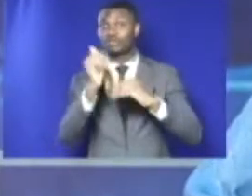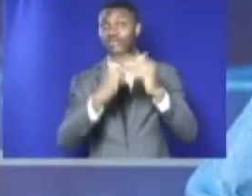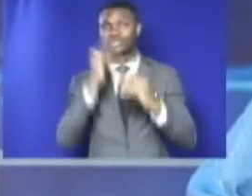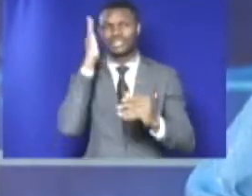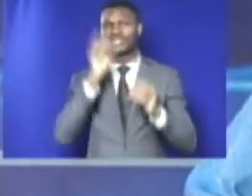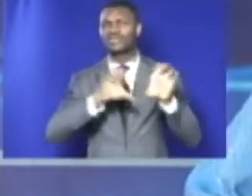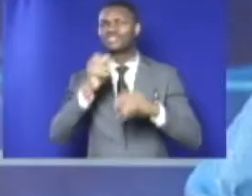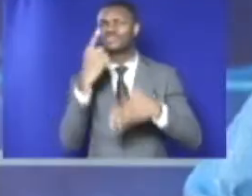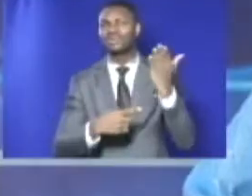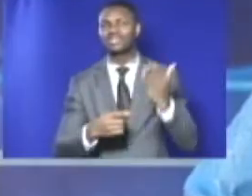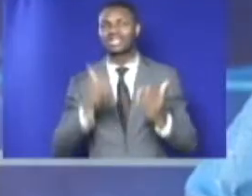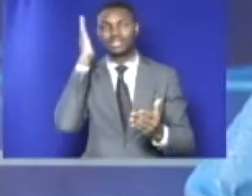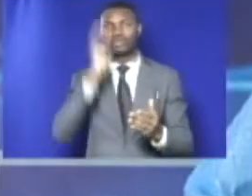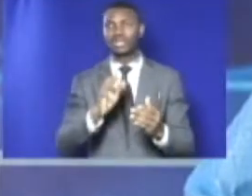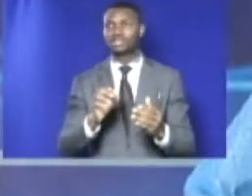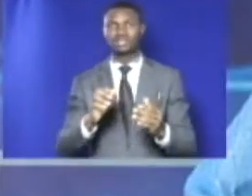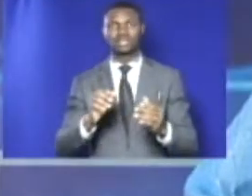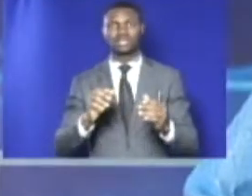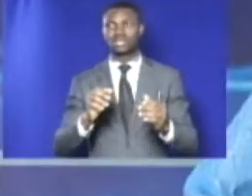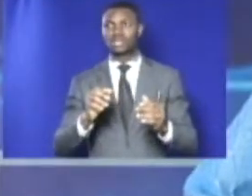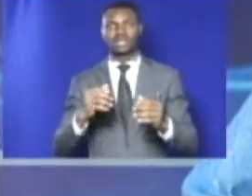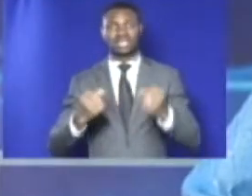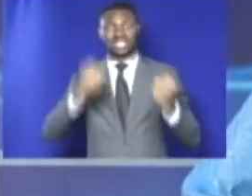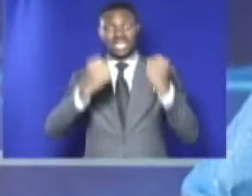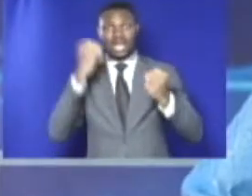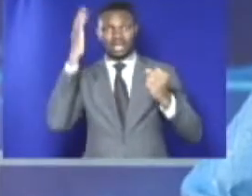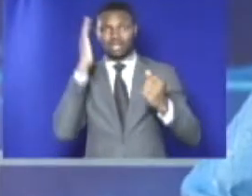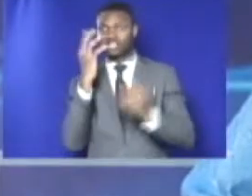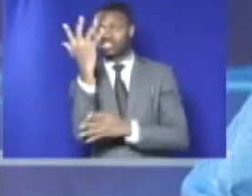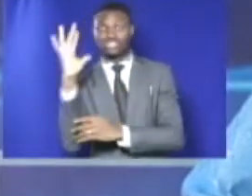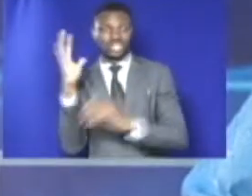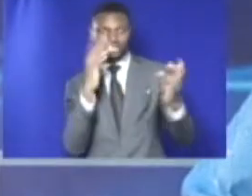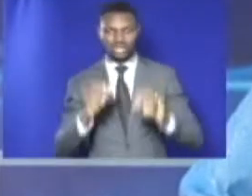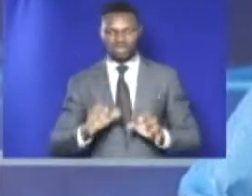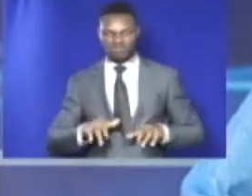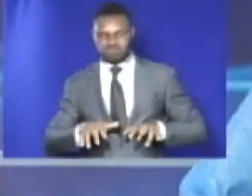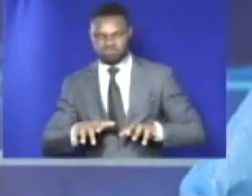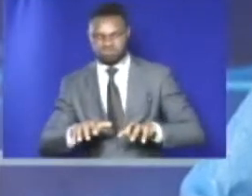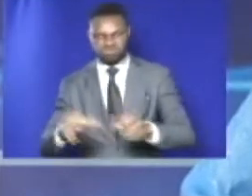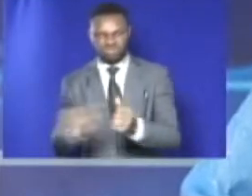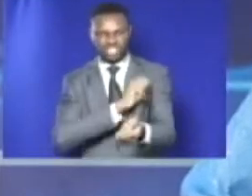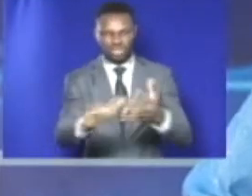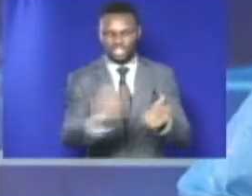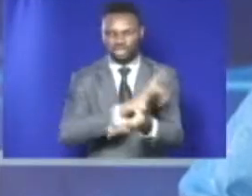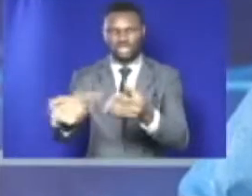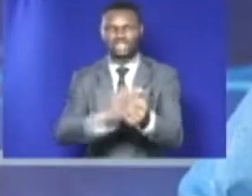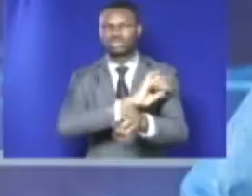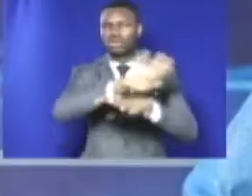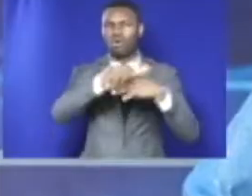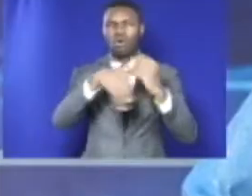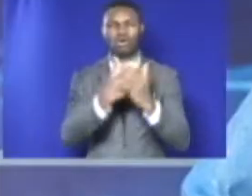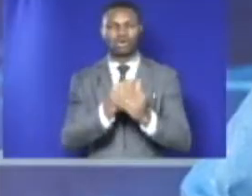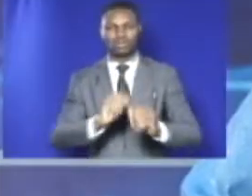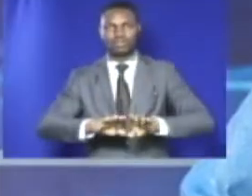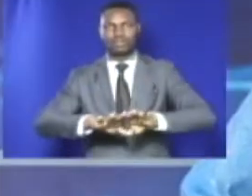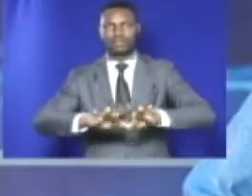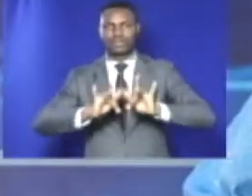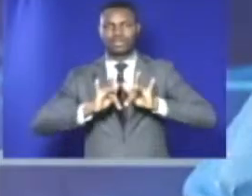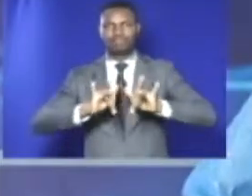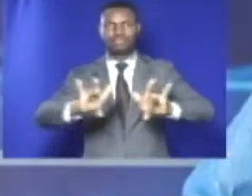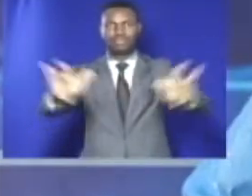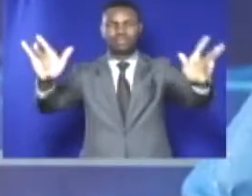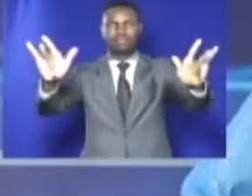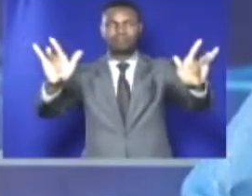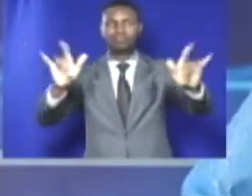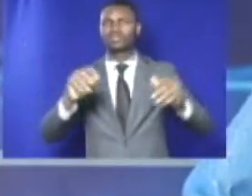bulldozer and pull down every tree that is on the way. What is there? You are saying that you don't